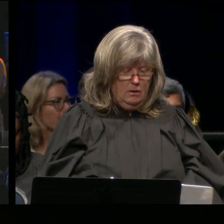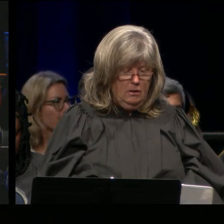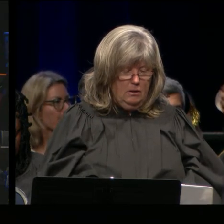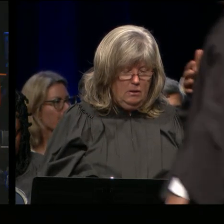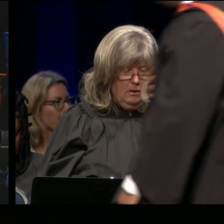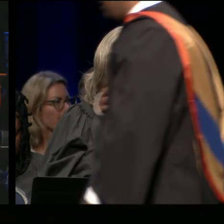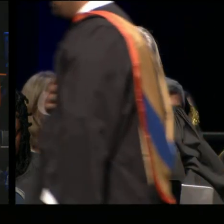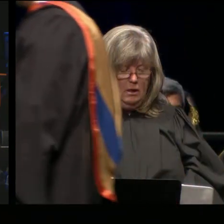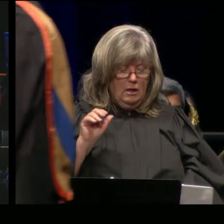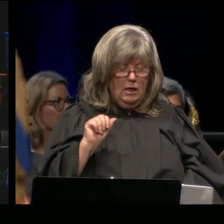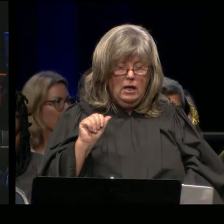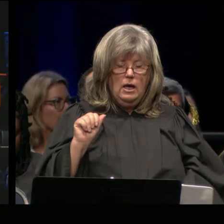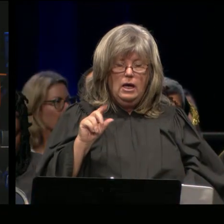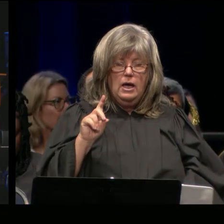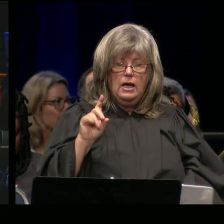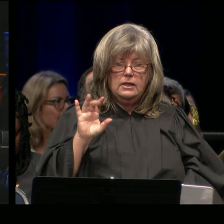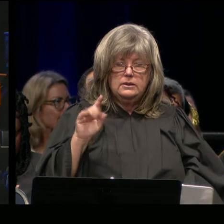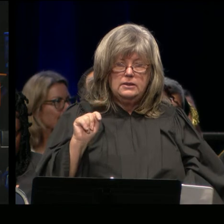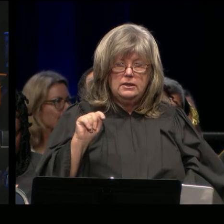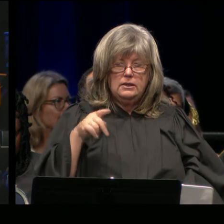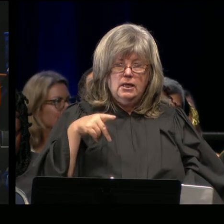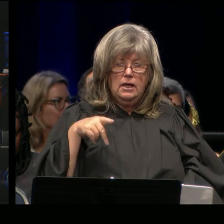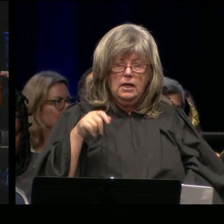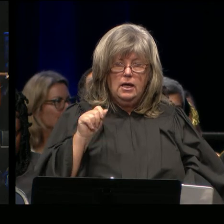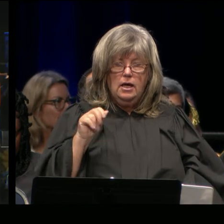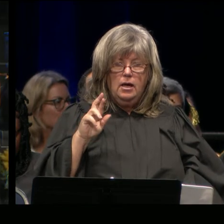Adit Parik.